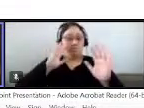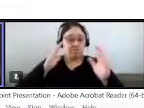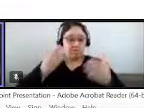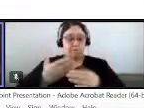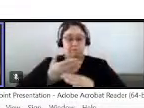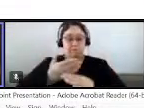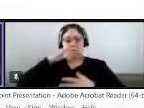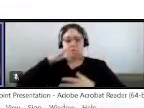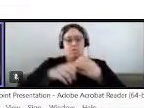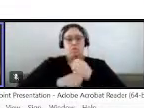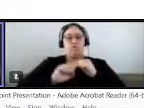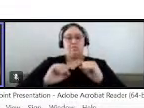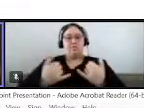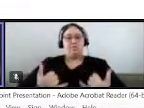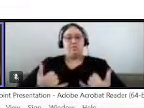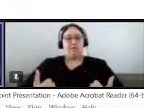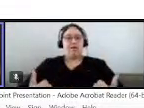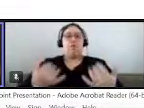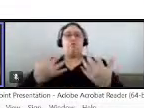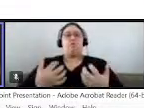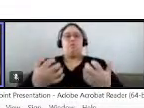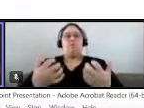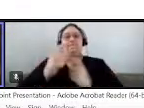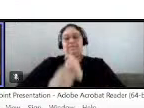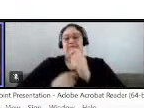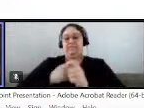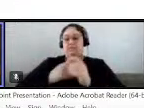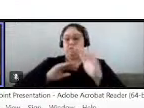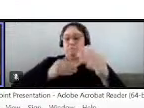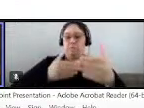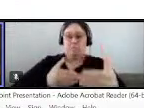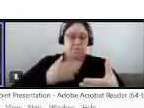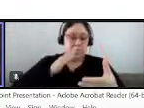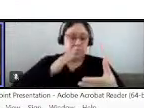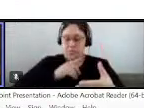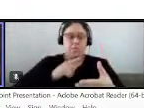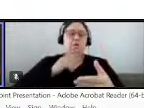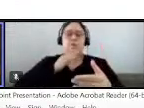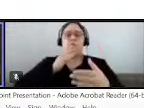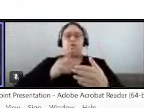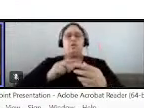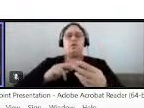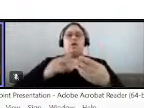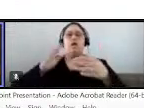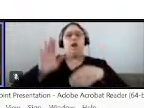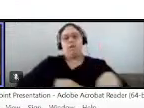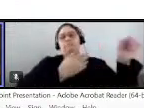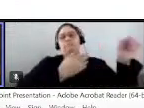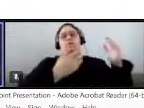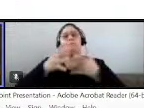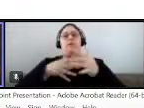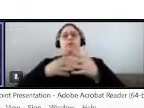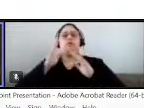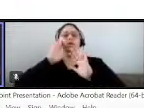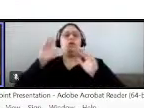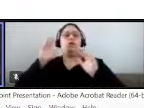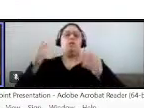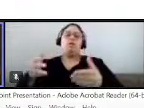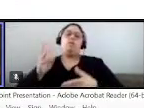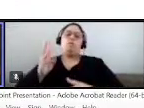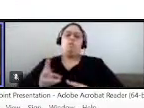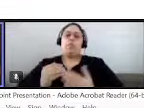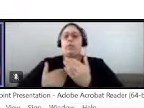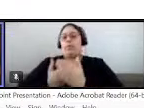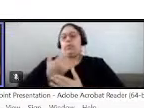the conclusion of the current parliamentary term, it then lapses, and then there's matters that need to be attended to in